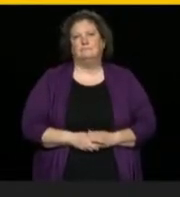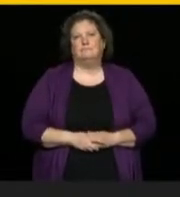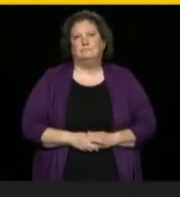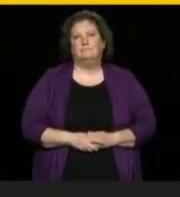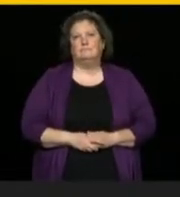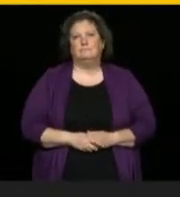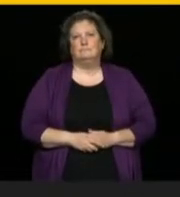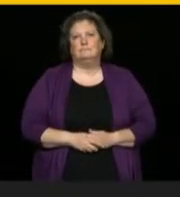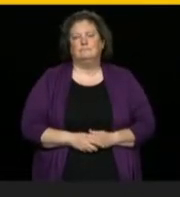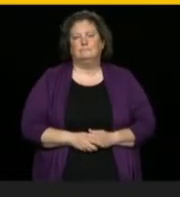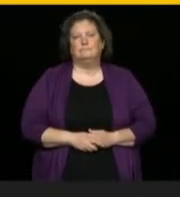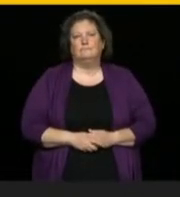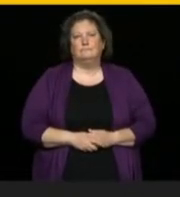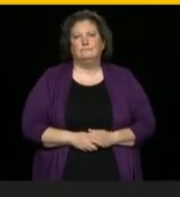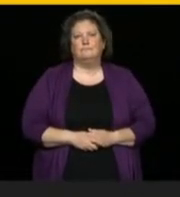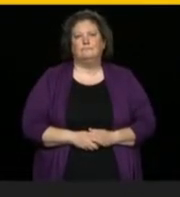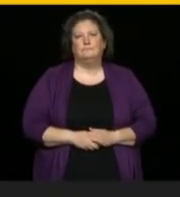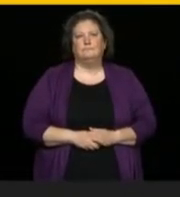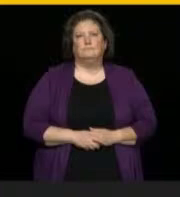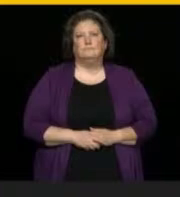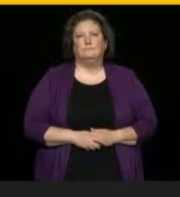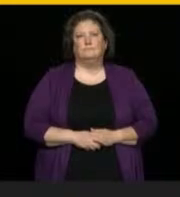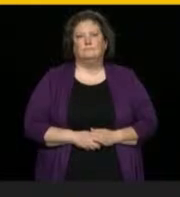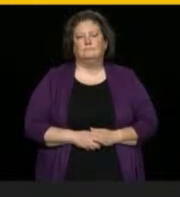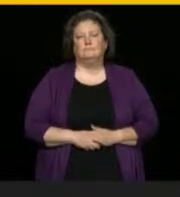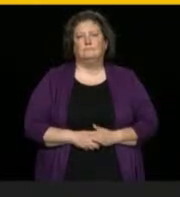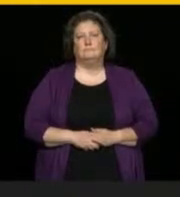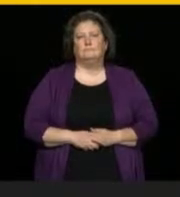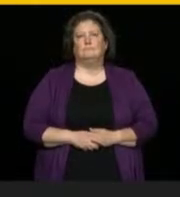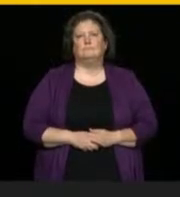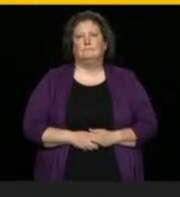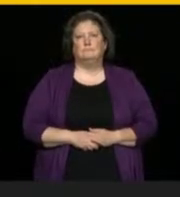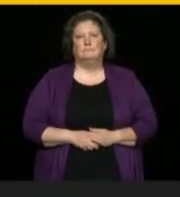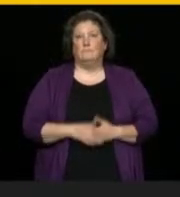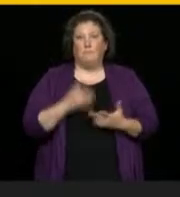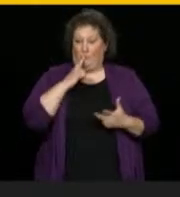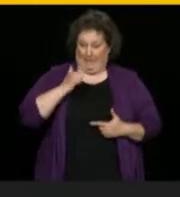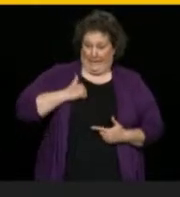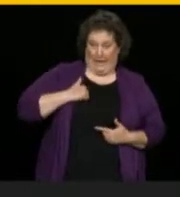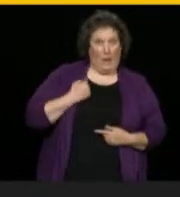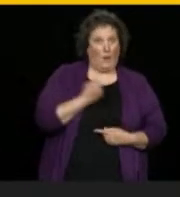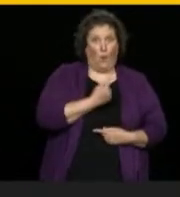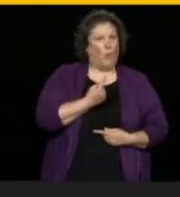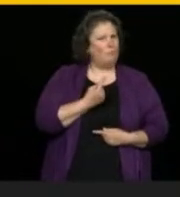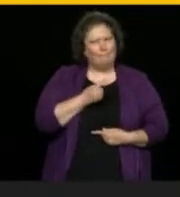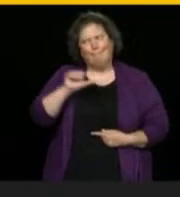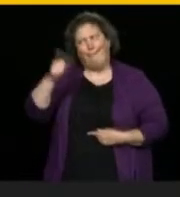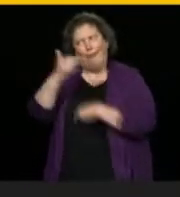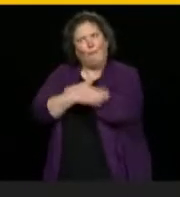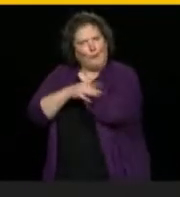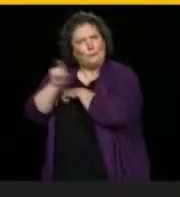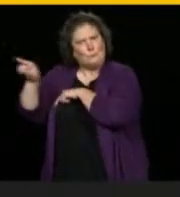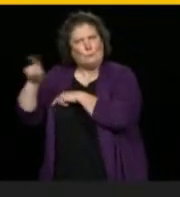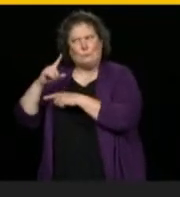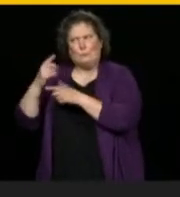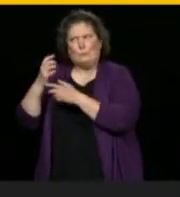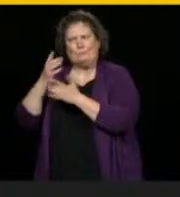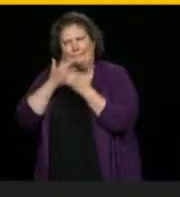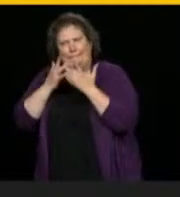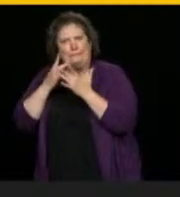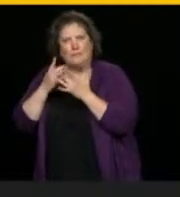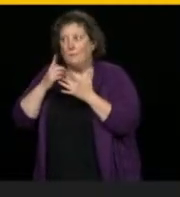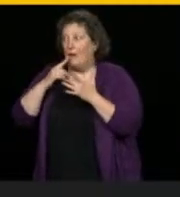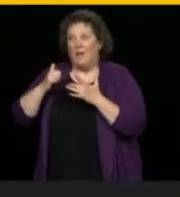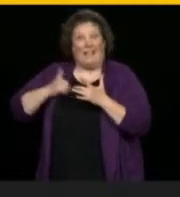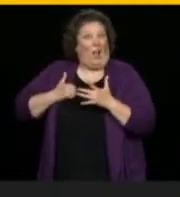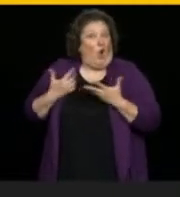d'autres pays. facing this situation like other countries, but we're better off than some of those countries. All of these countries had